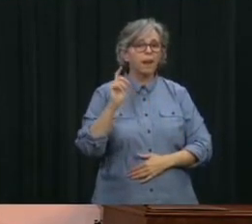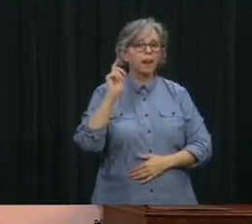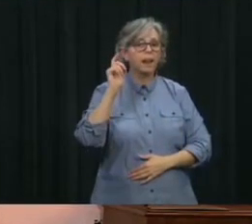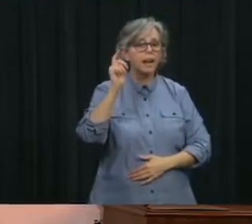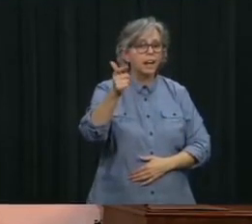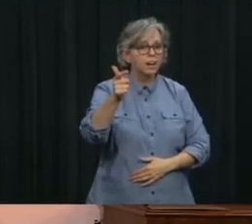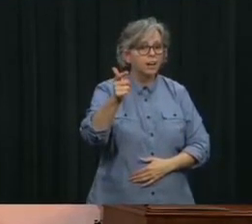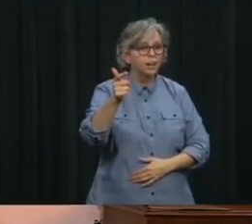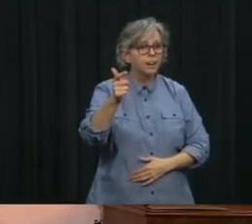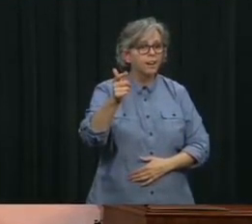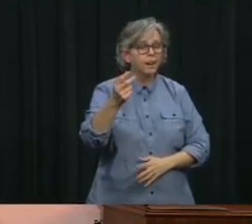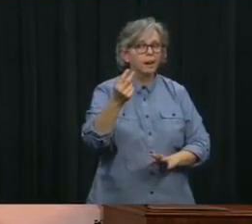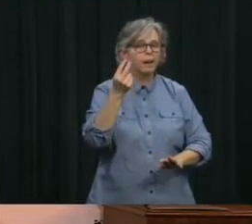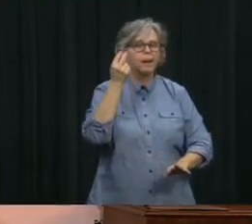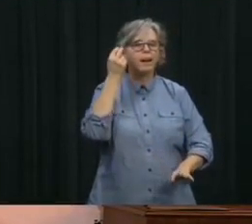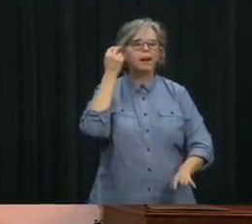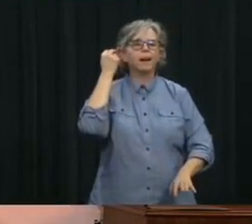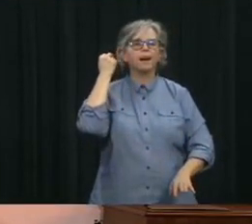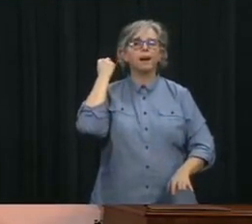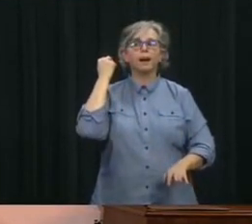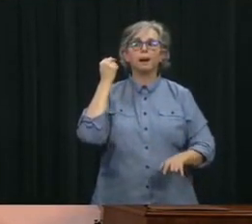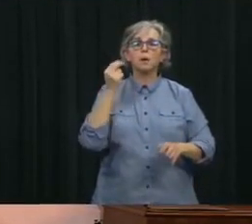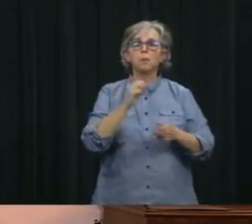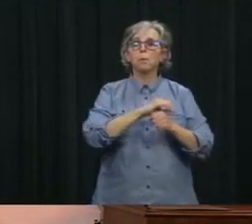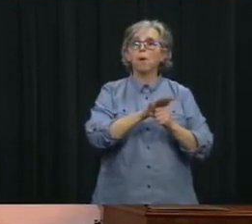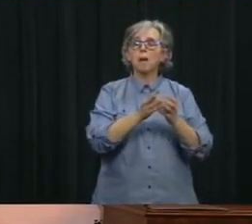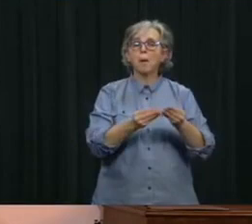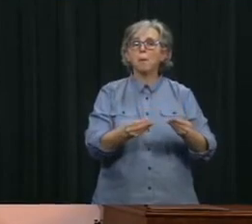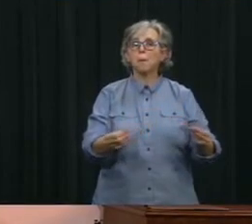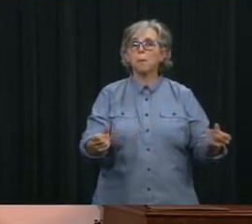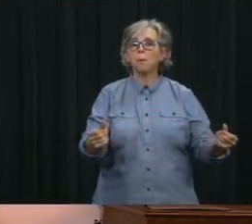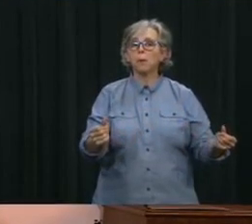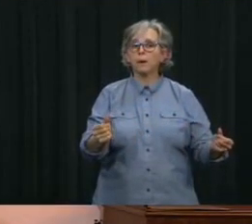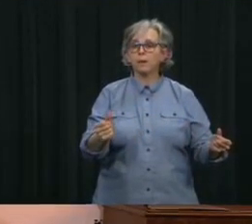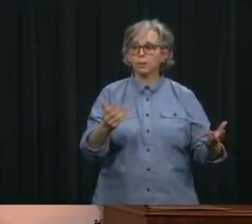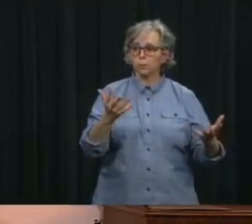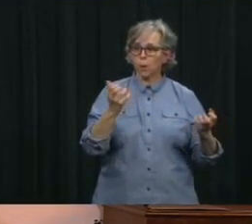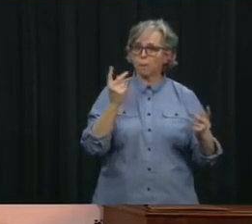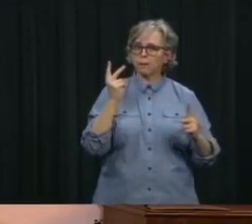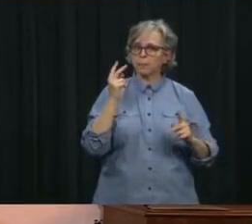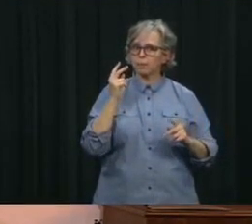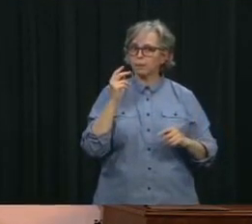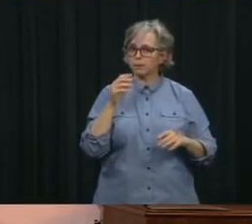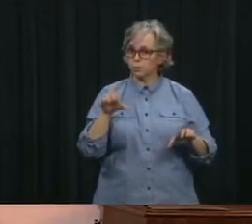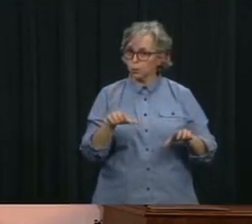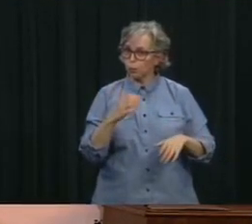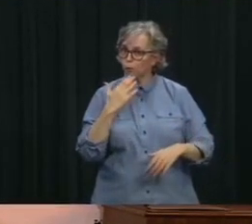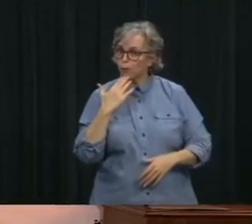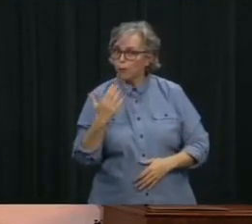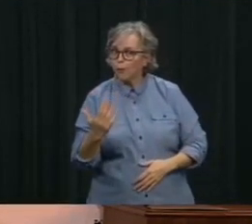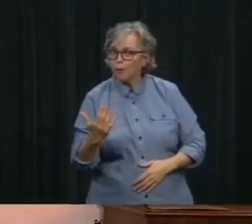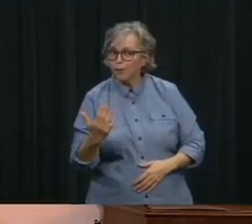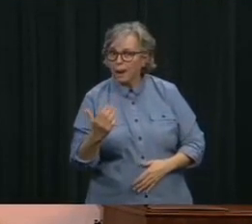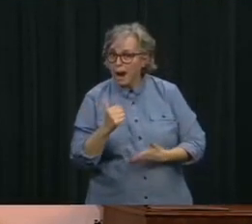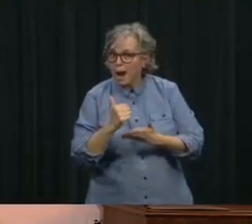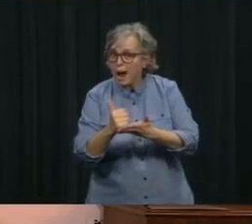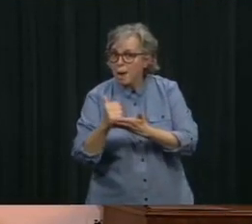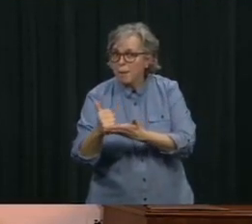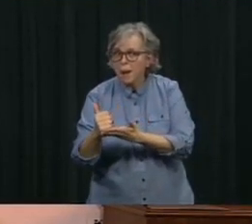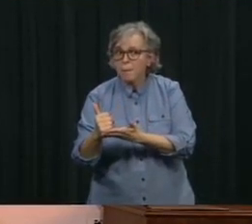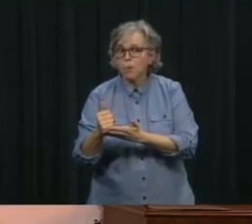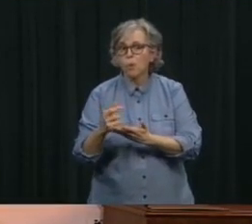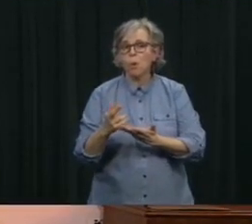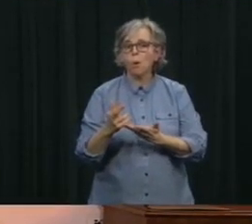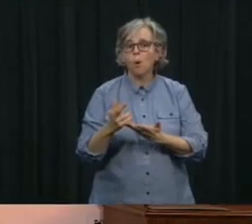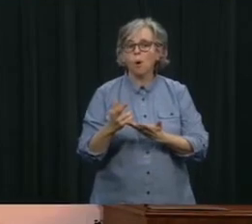remember yourself as somebody who contributed to the good of our world, to the good of our state? Or do you want to be fighting in a